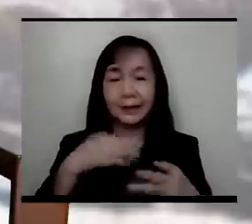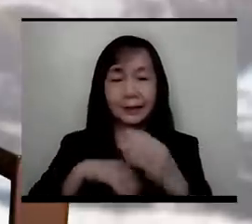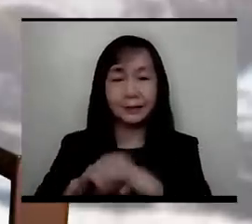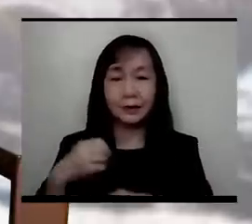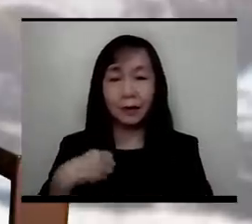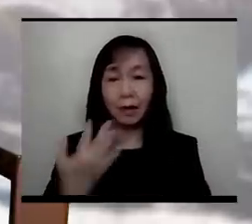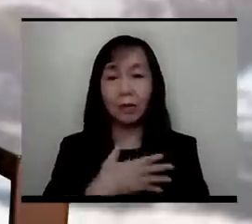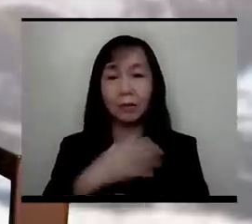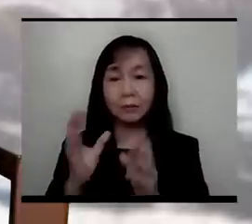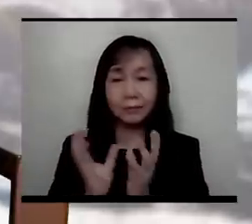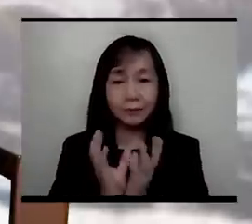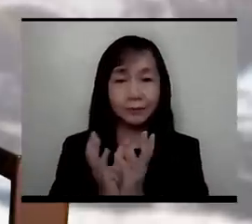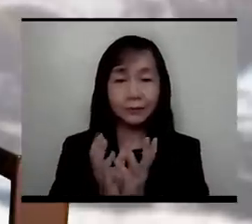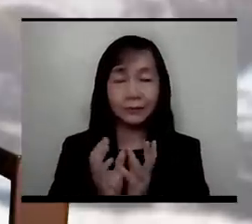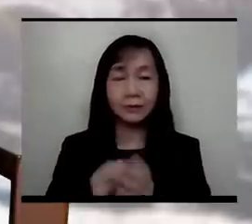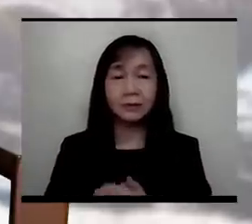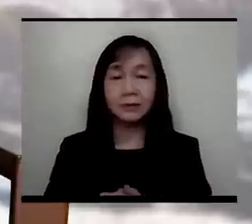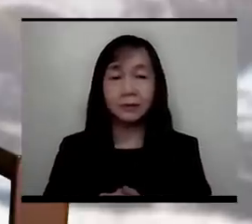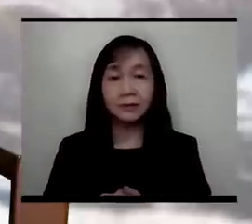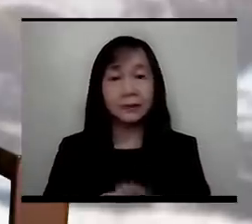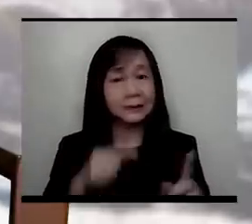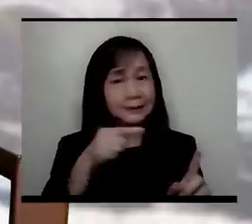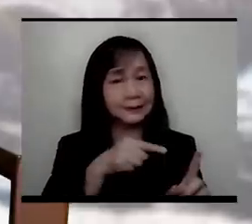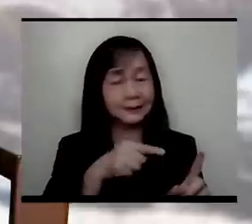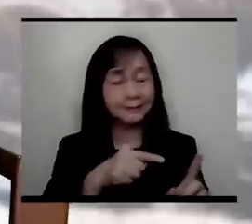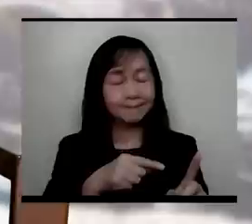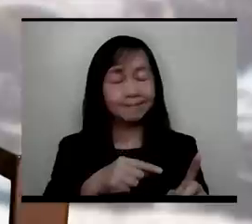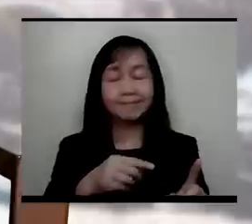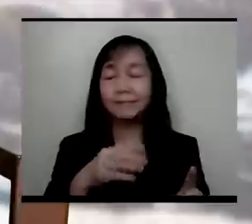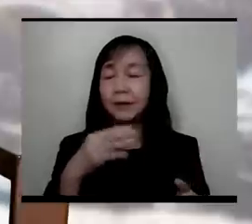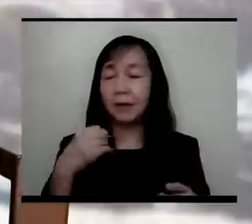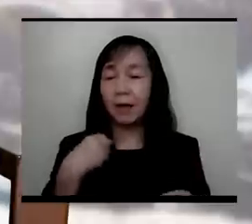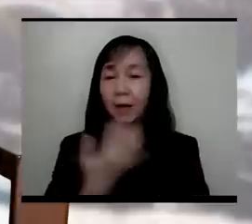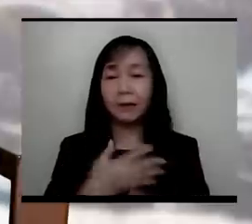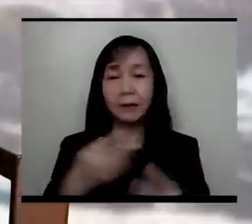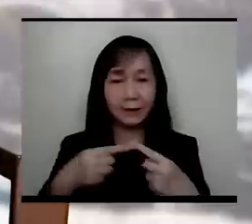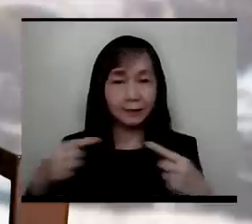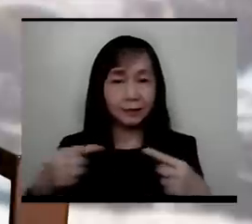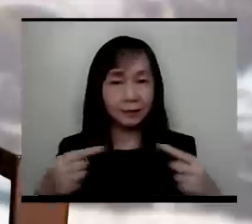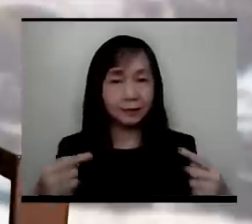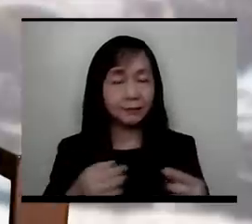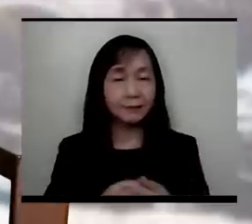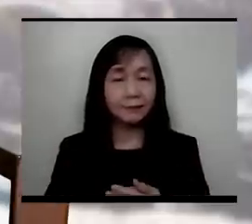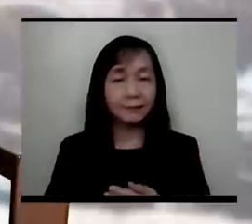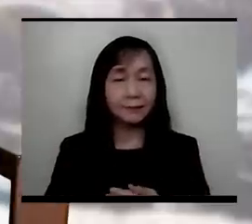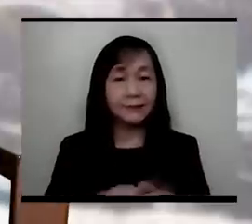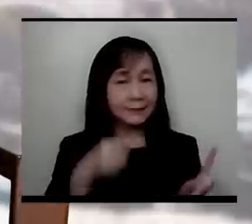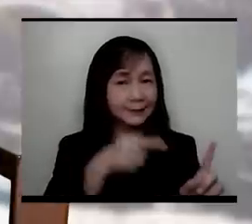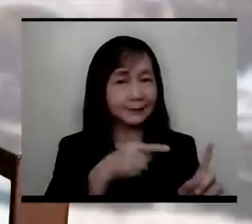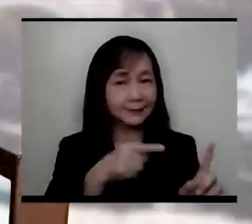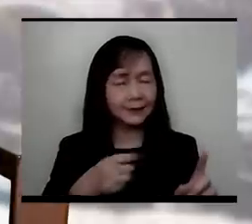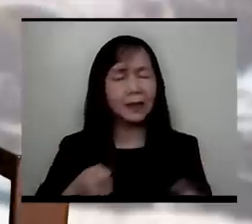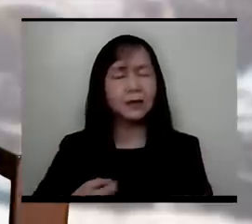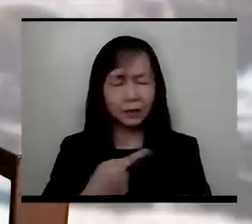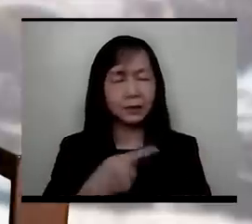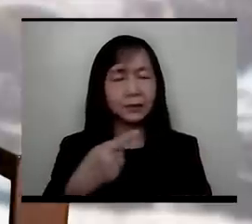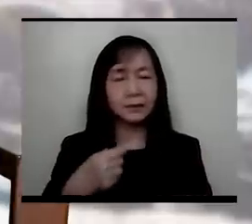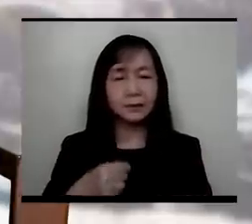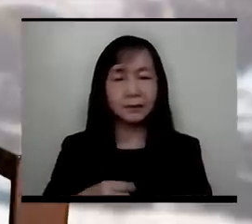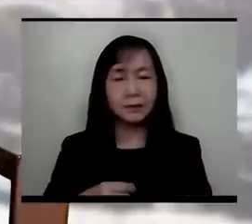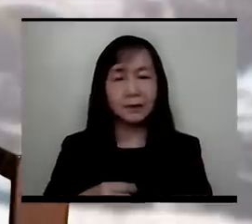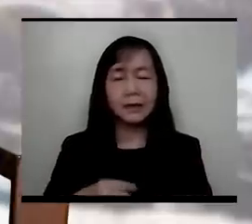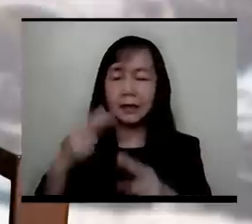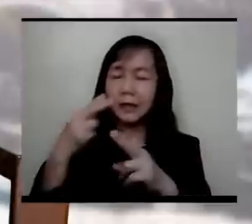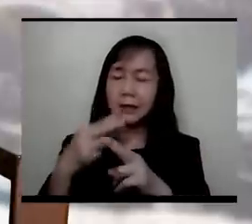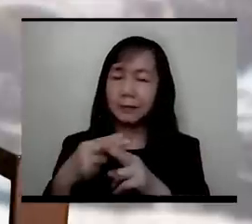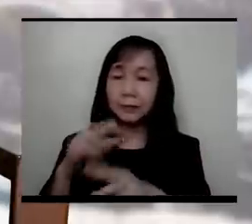enter our circle He has been our enemy He has heard the name